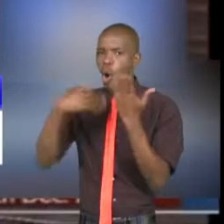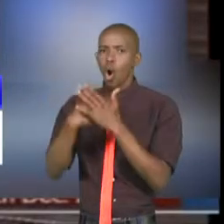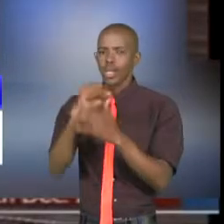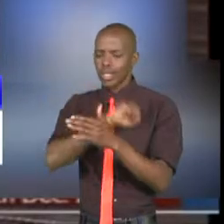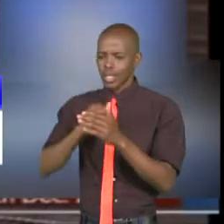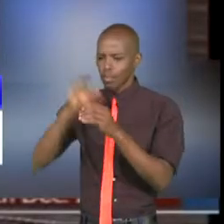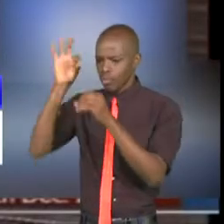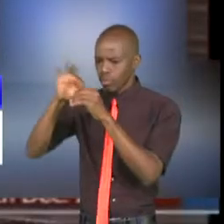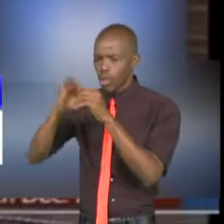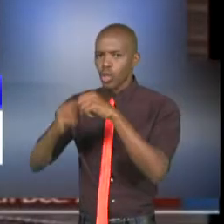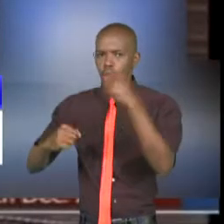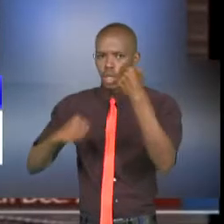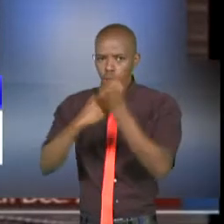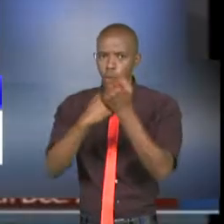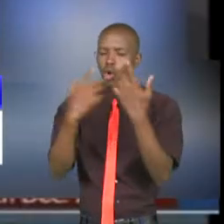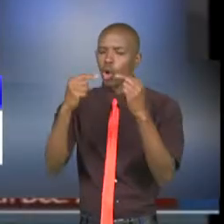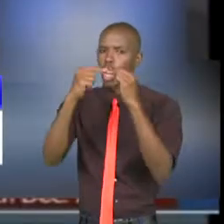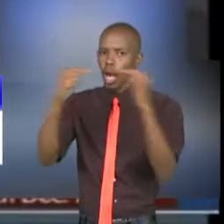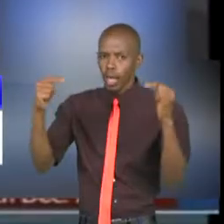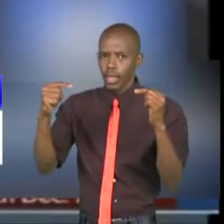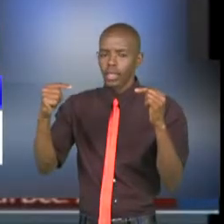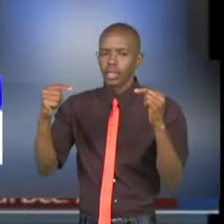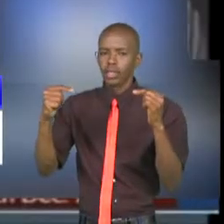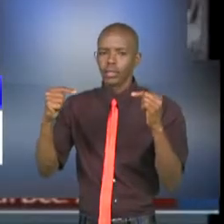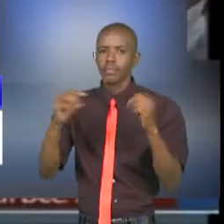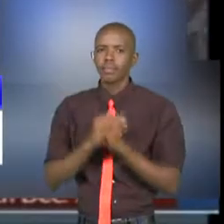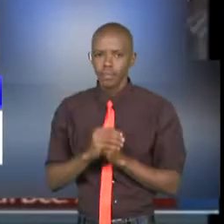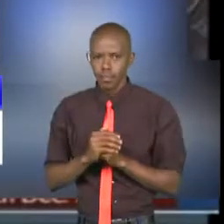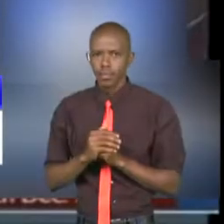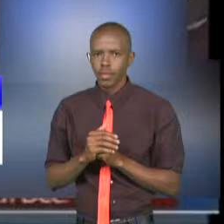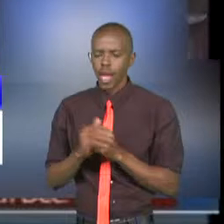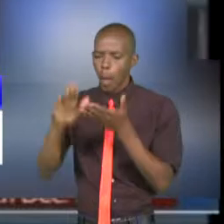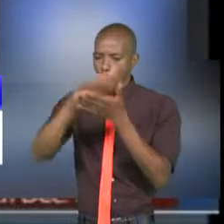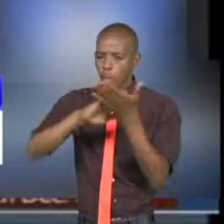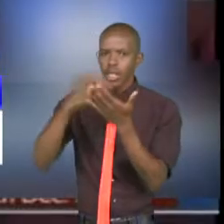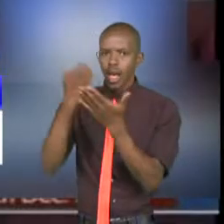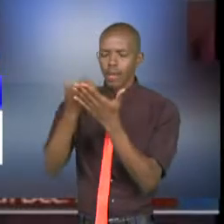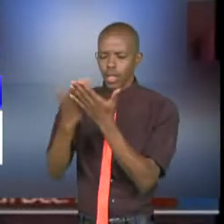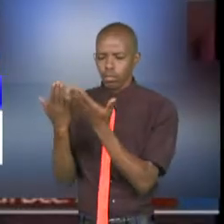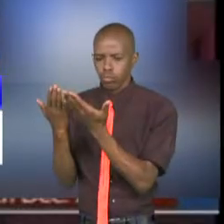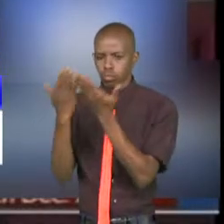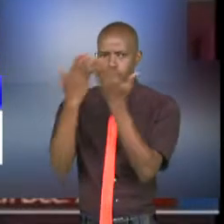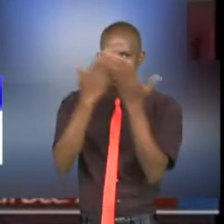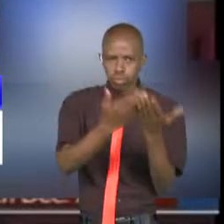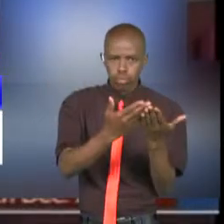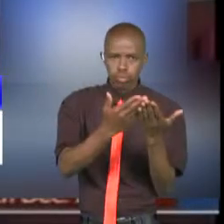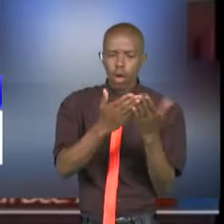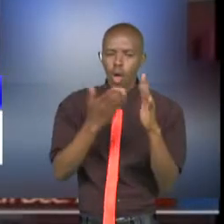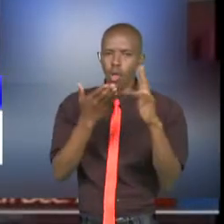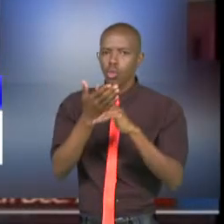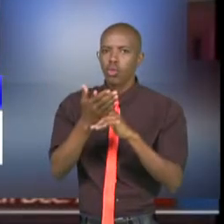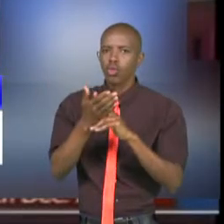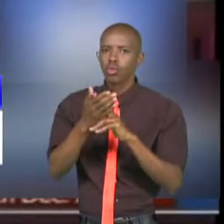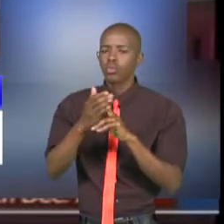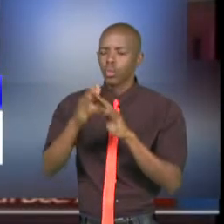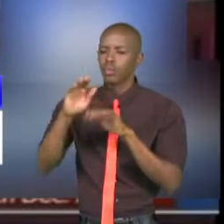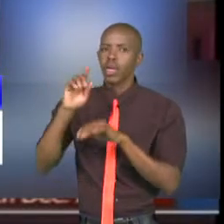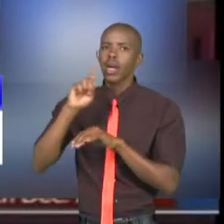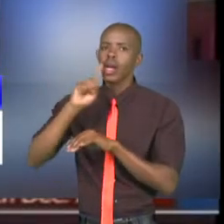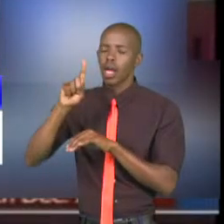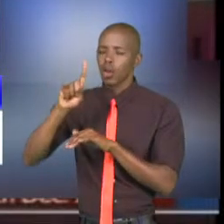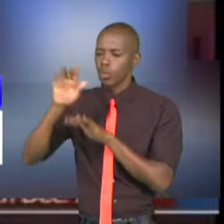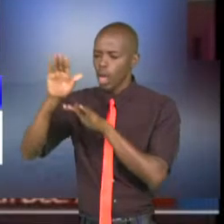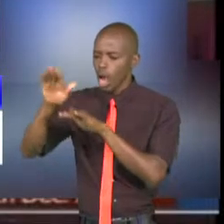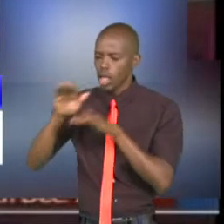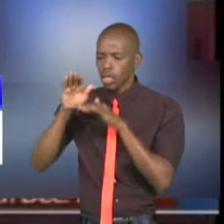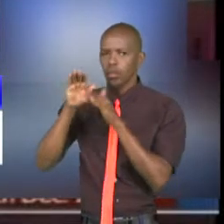voting in support or against the ouster of Governor Sonko based on the evidence presented before them by the County Assembly. Sonko's impeachment is